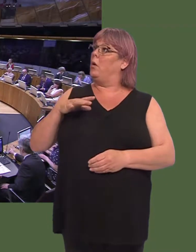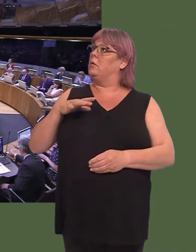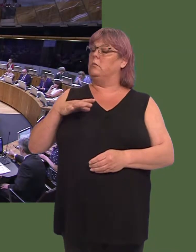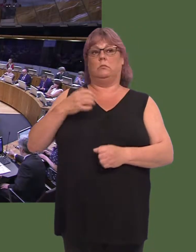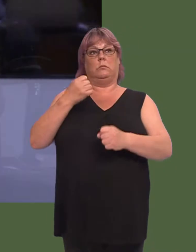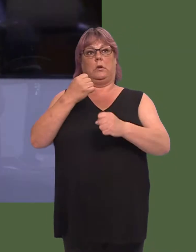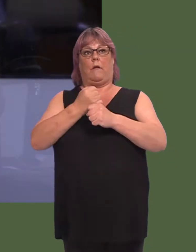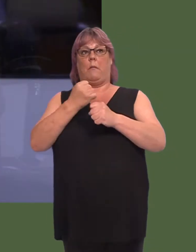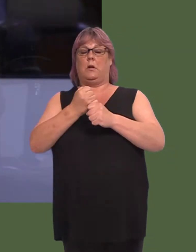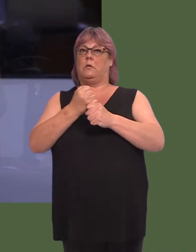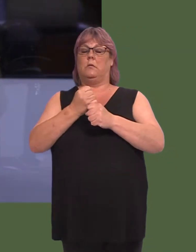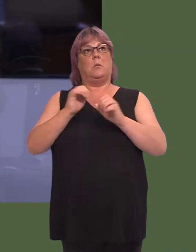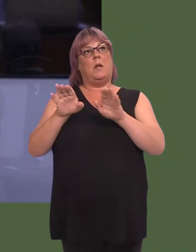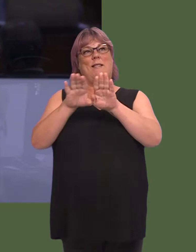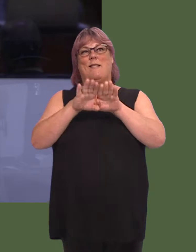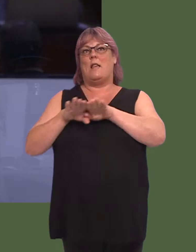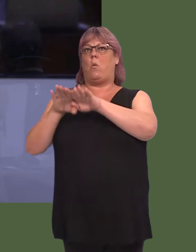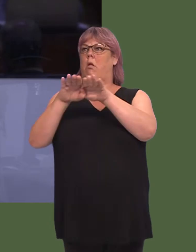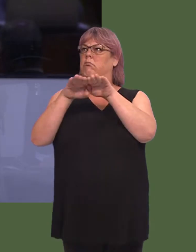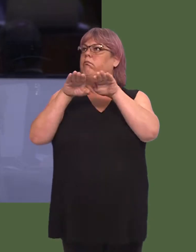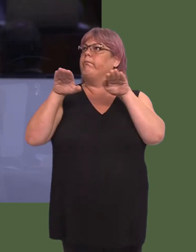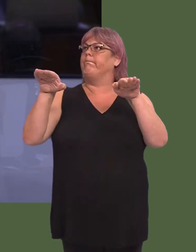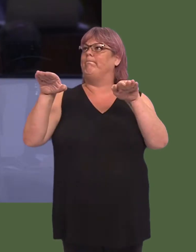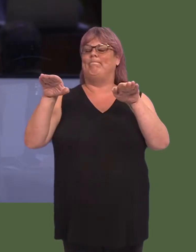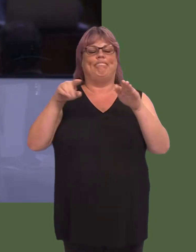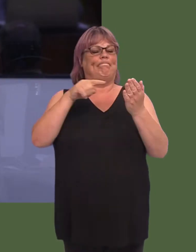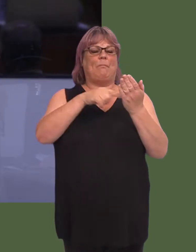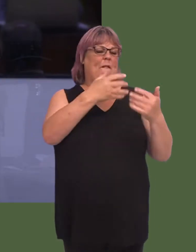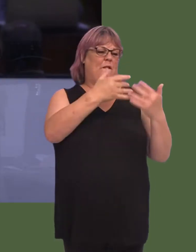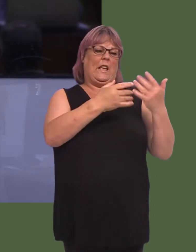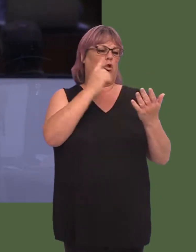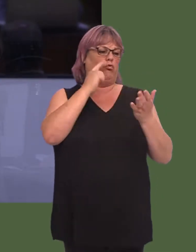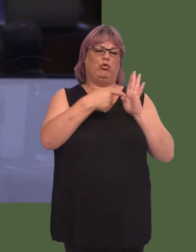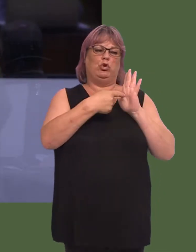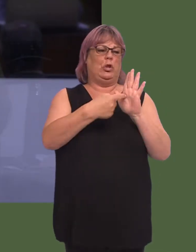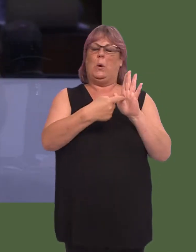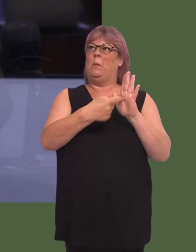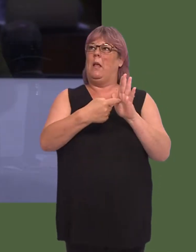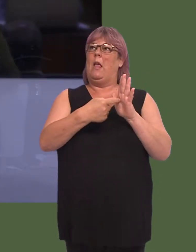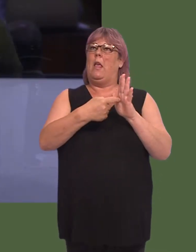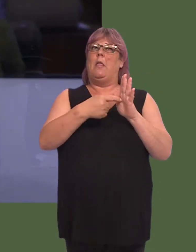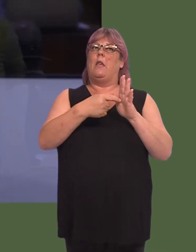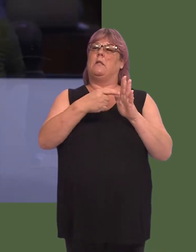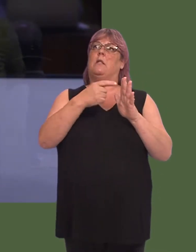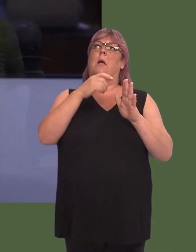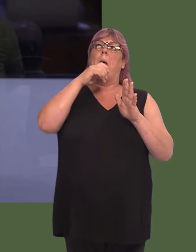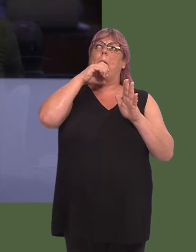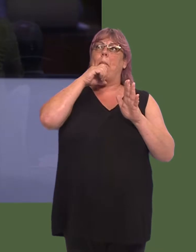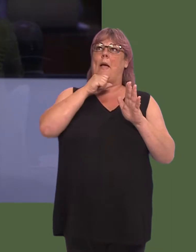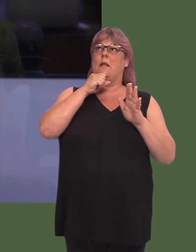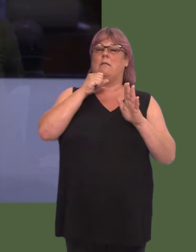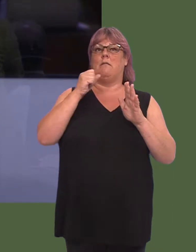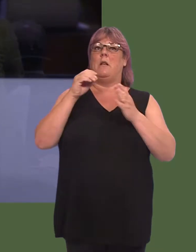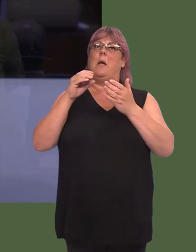intentions towards honing a government of equals is sadly undermined by figures which make clear that the Welsh Government's gender pay